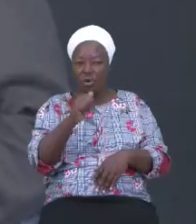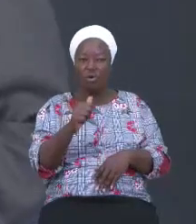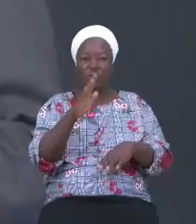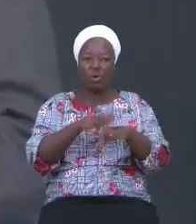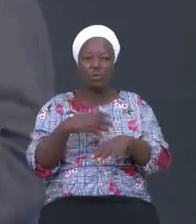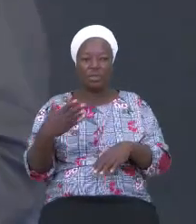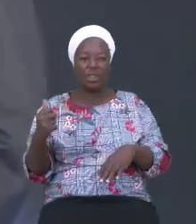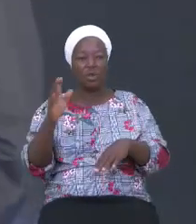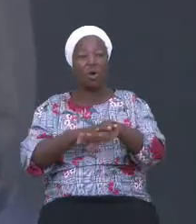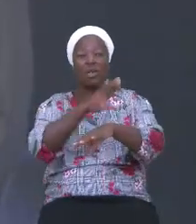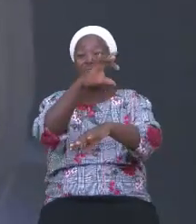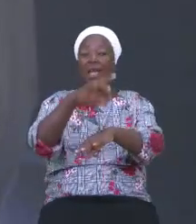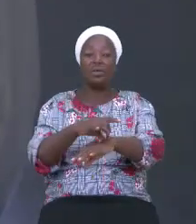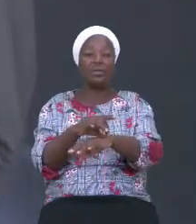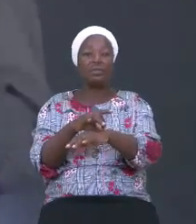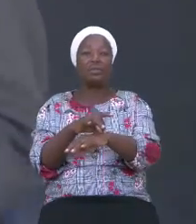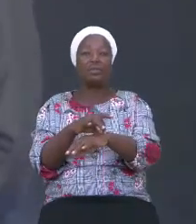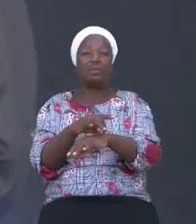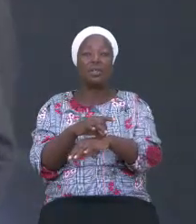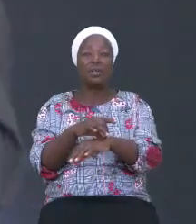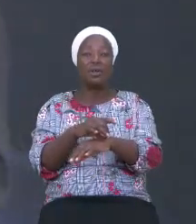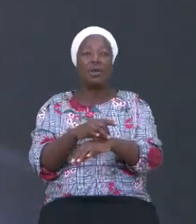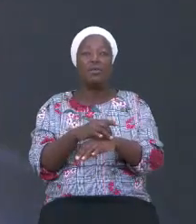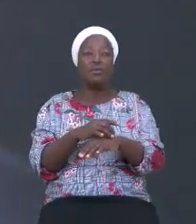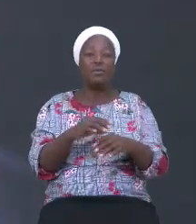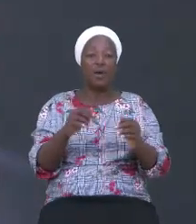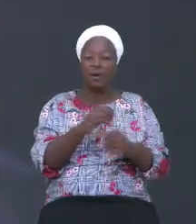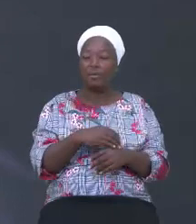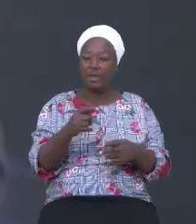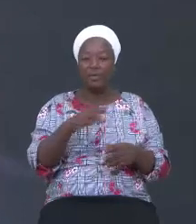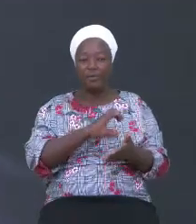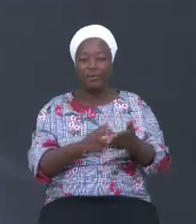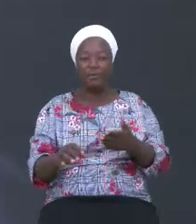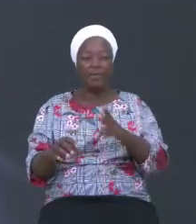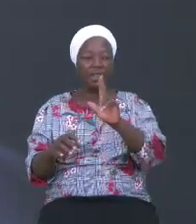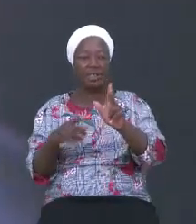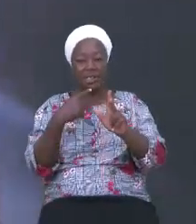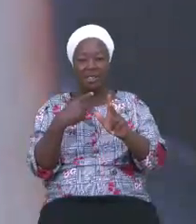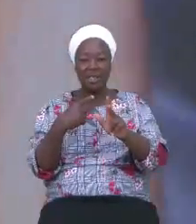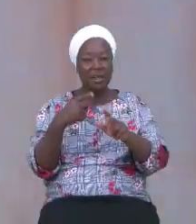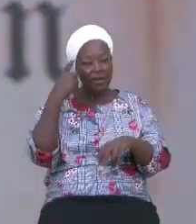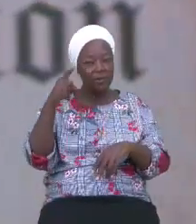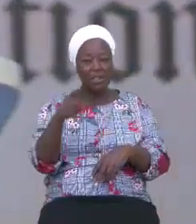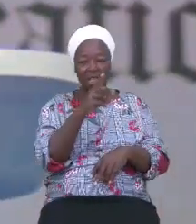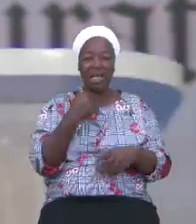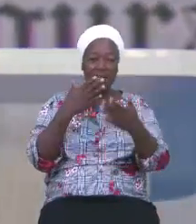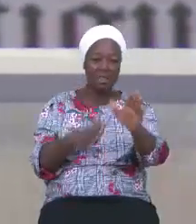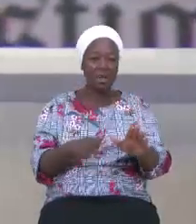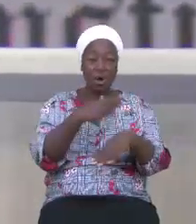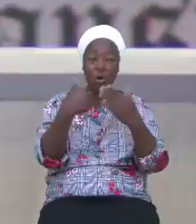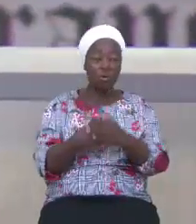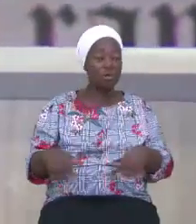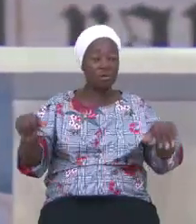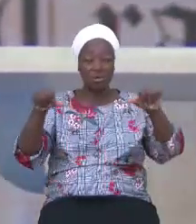not on things on the earth. In verse 3, it says, for ye are dead, all the condemnation